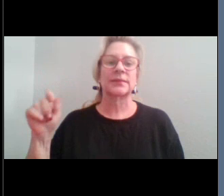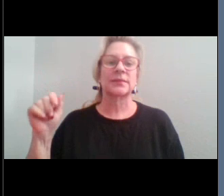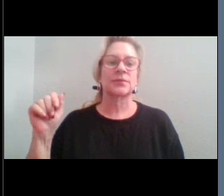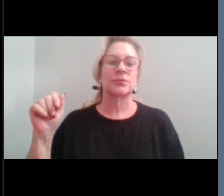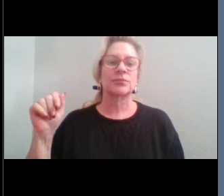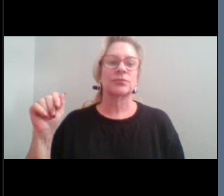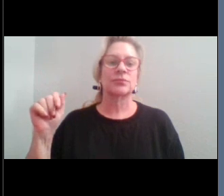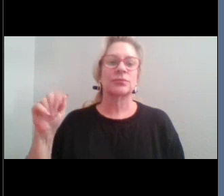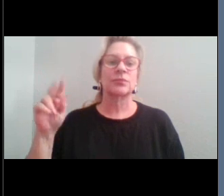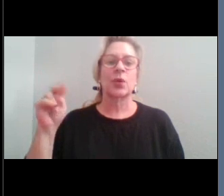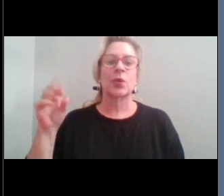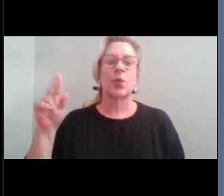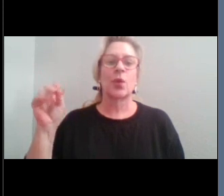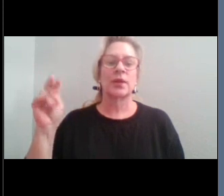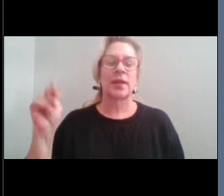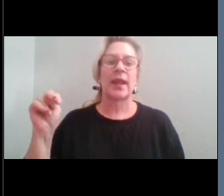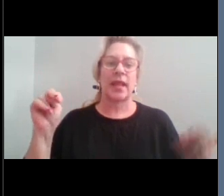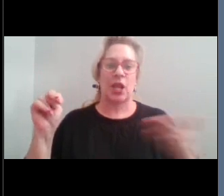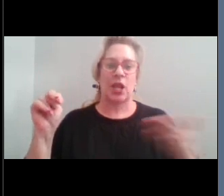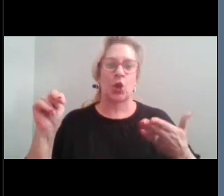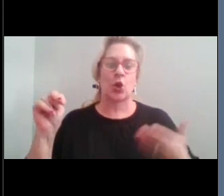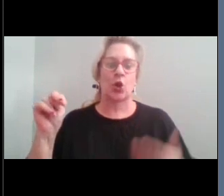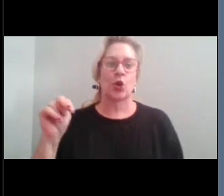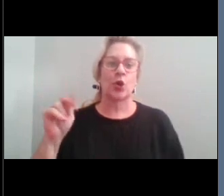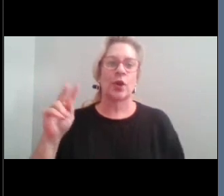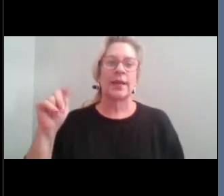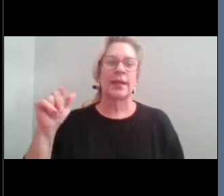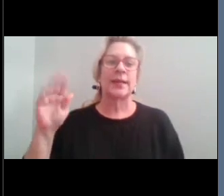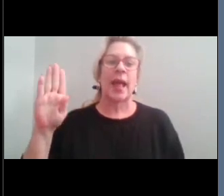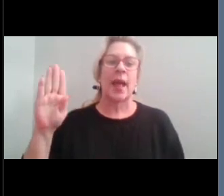Commissioner Norton. Present. Commissioner Tavaloni.